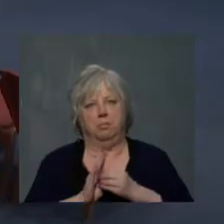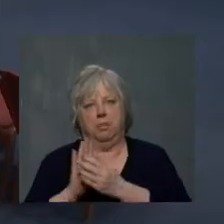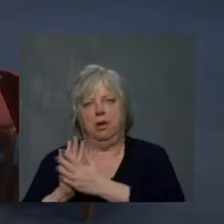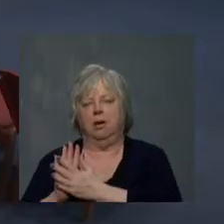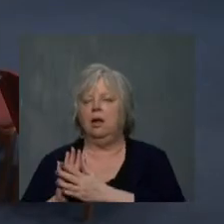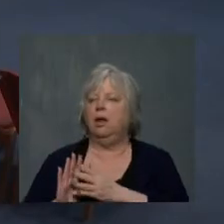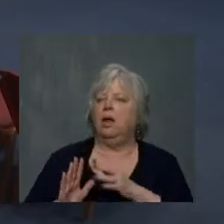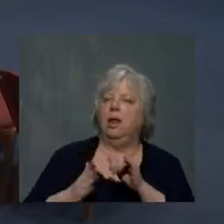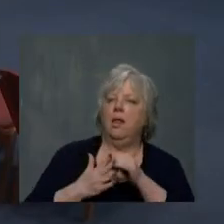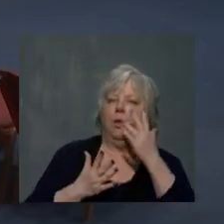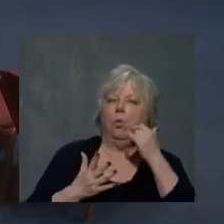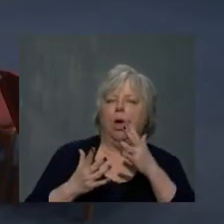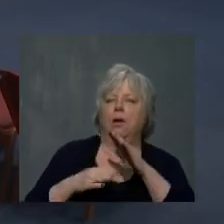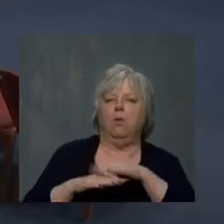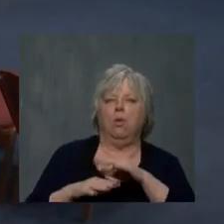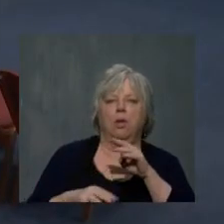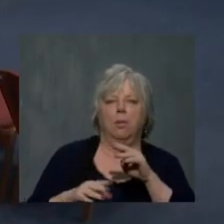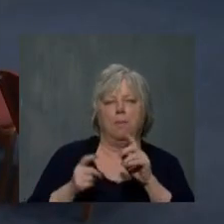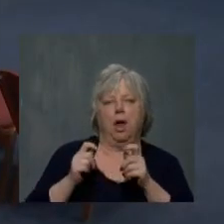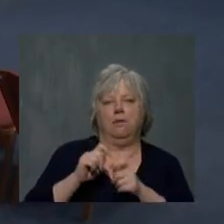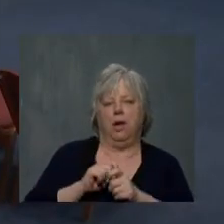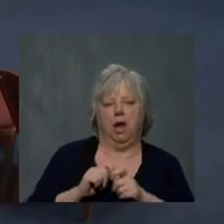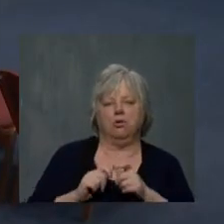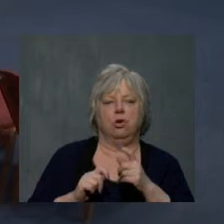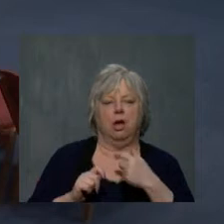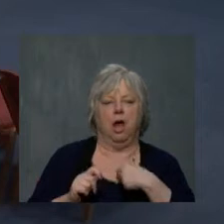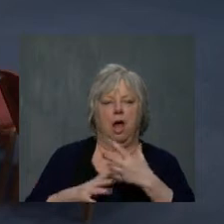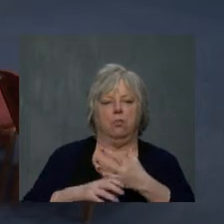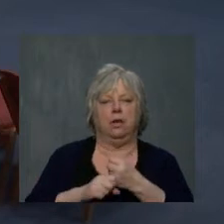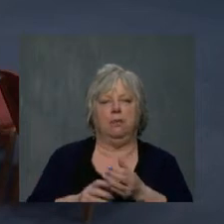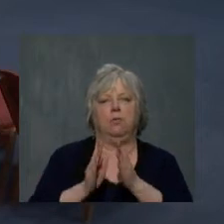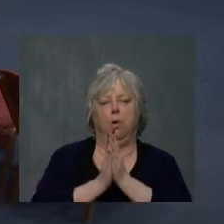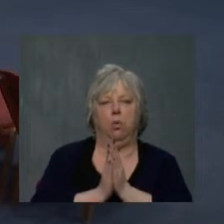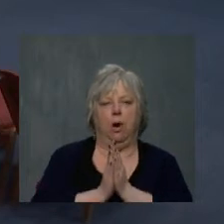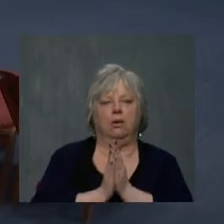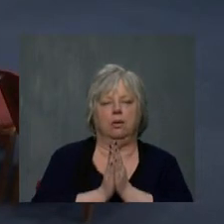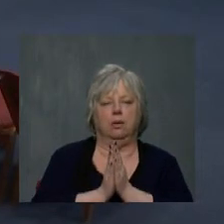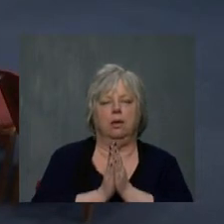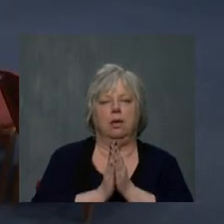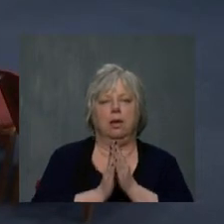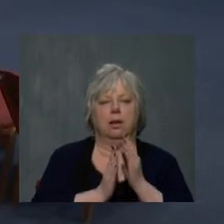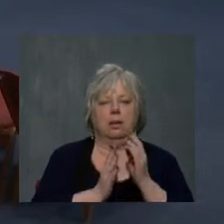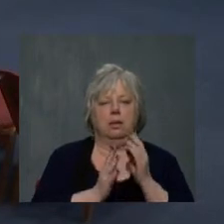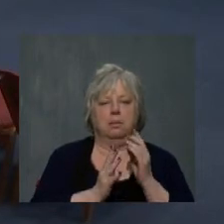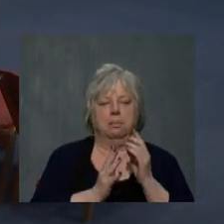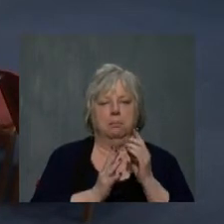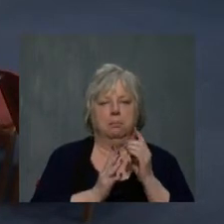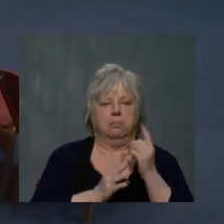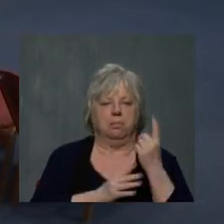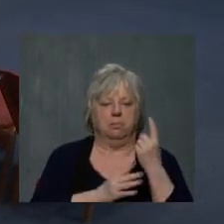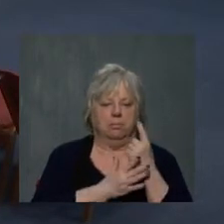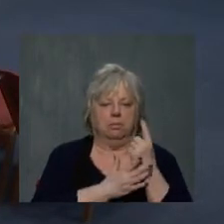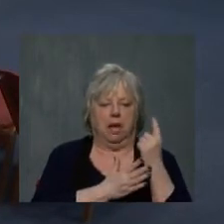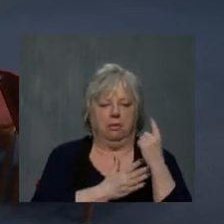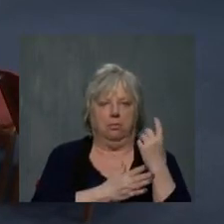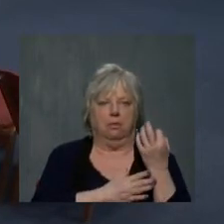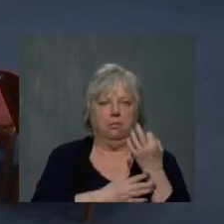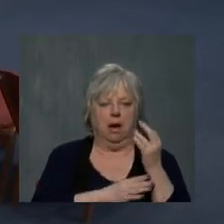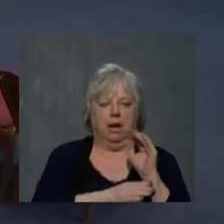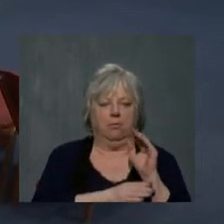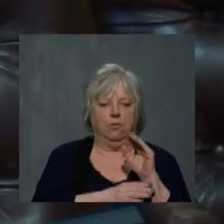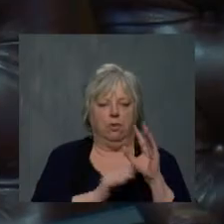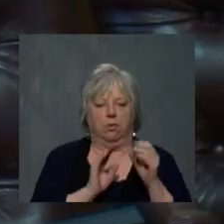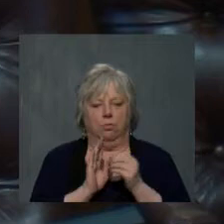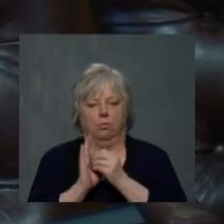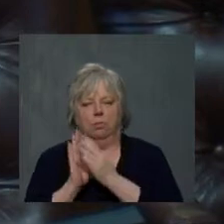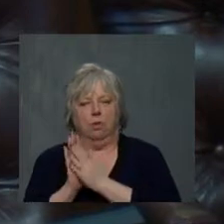why it's on the modification page. There was a request that I received late last week, Friday afternoon, I believe.